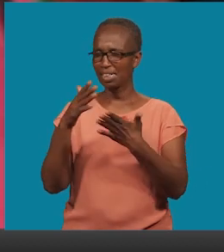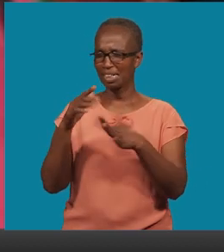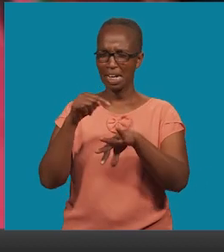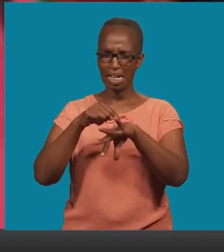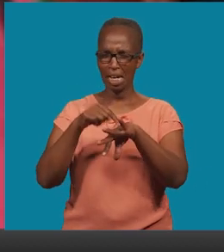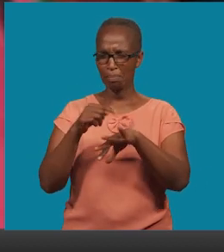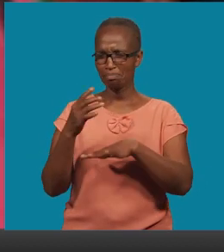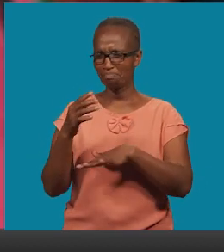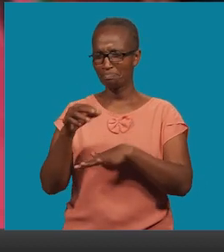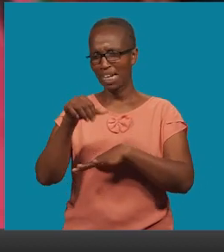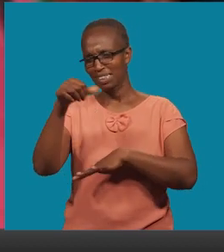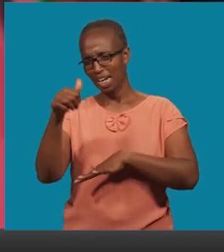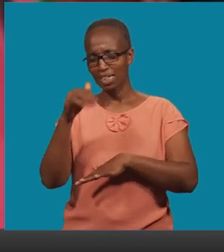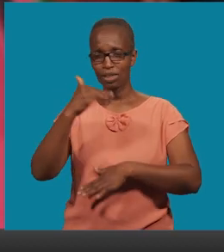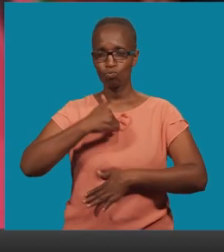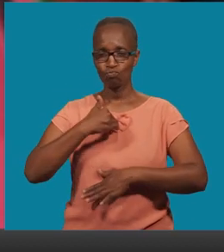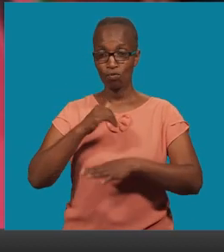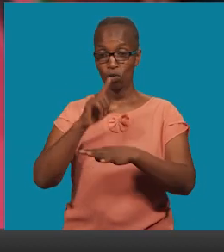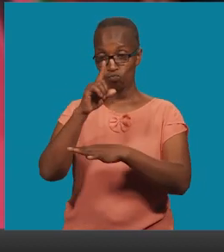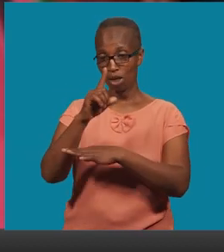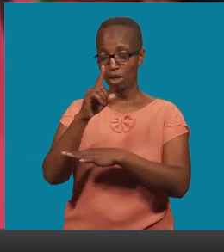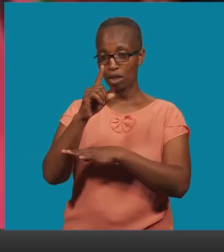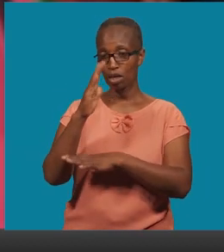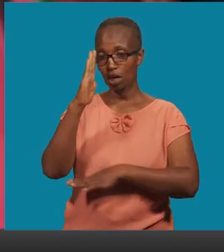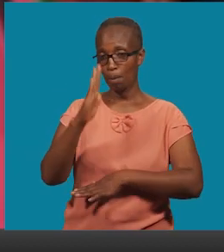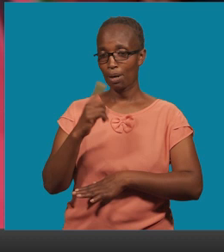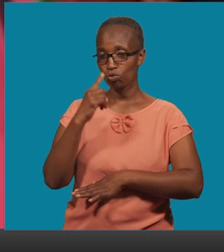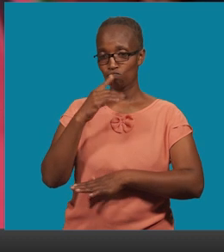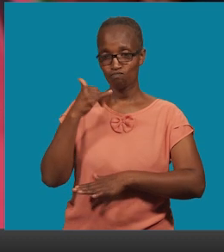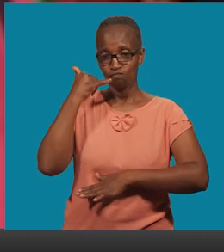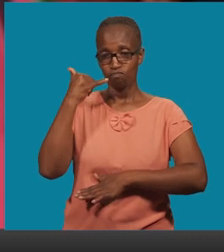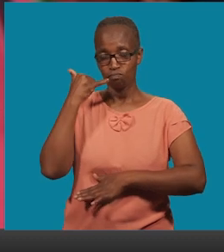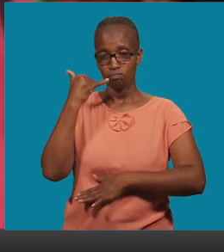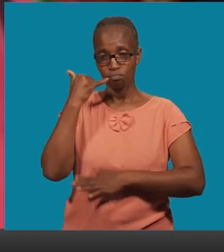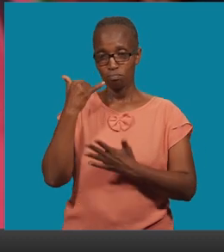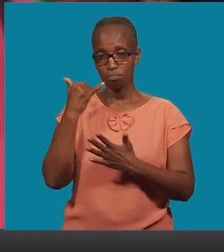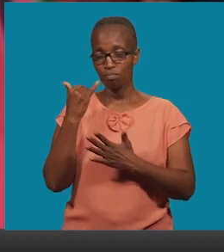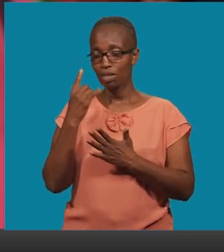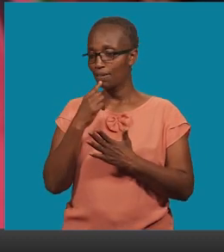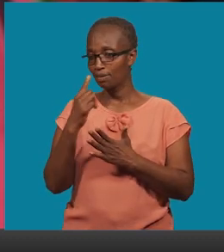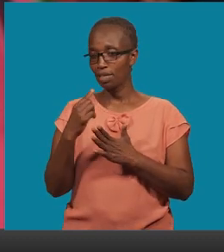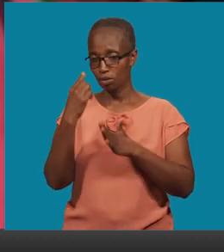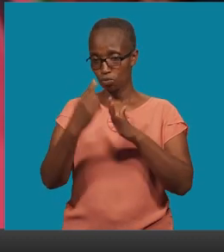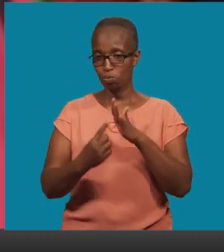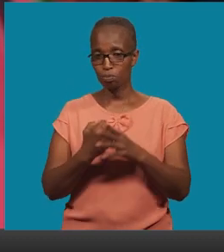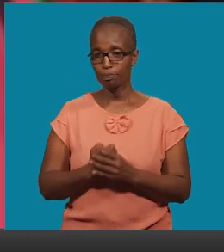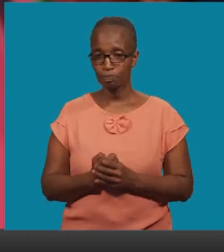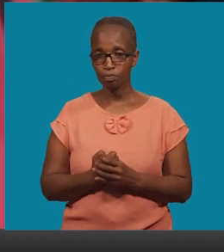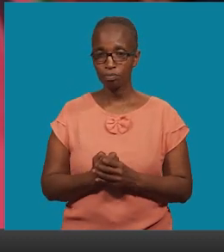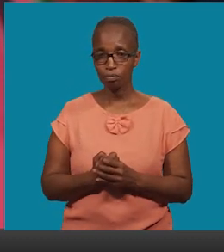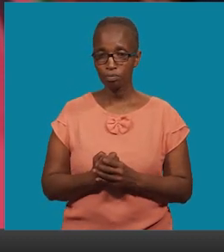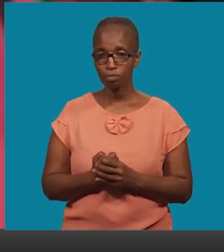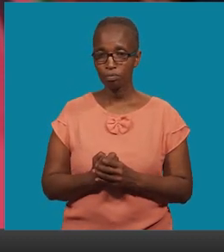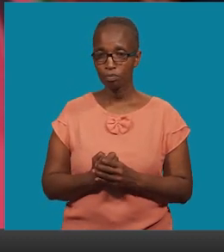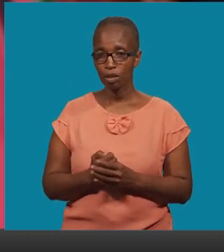Honorable Ichungwah and Honorable Wandayi, you have been given the rare and